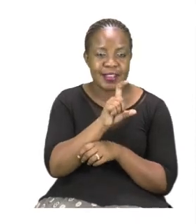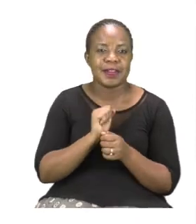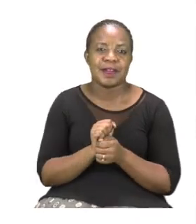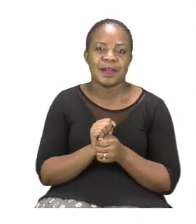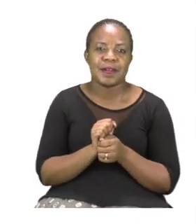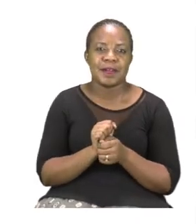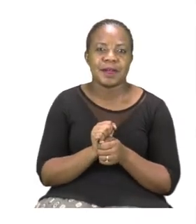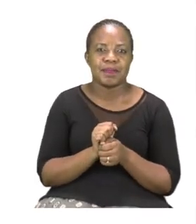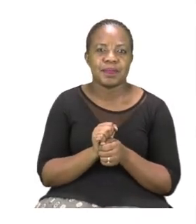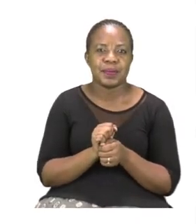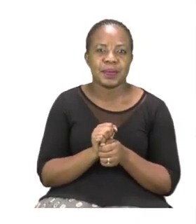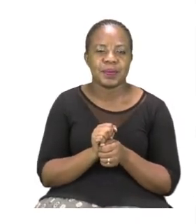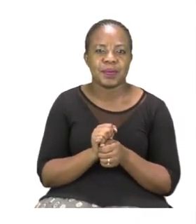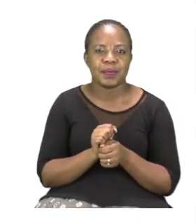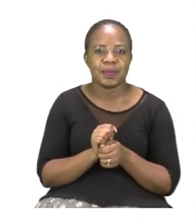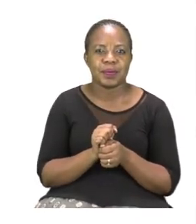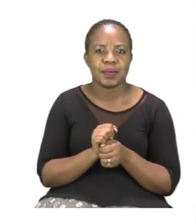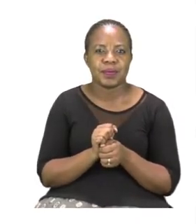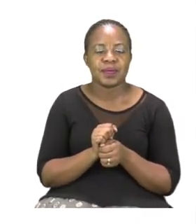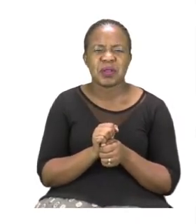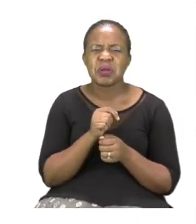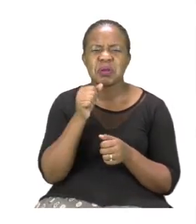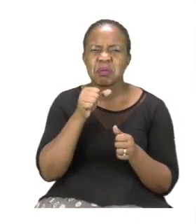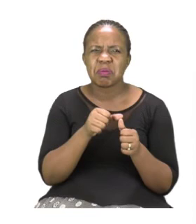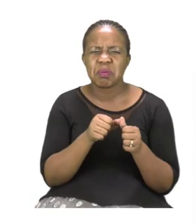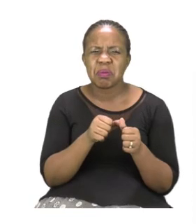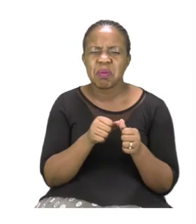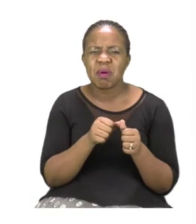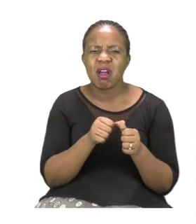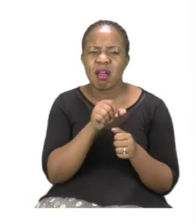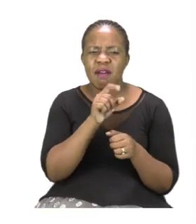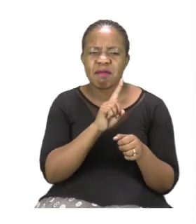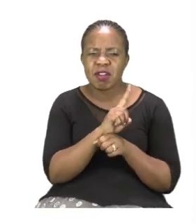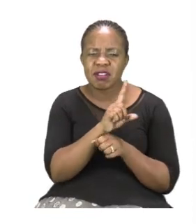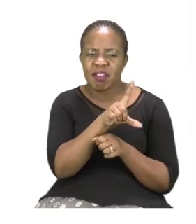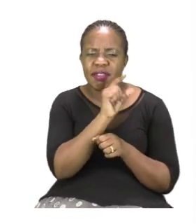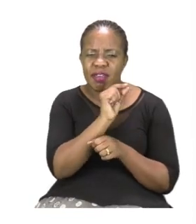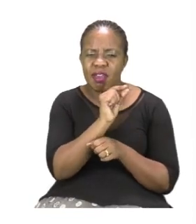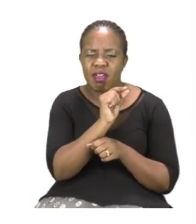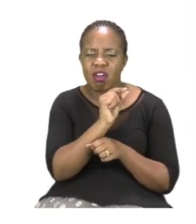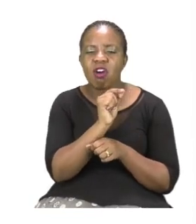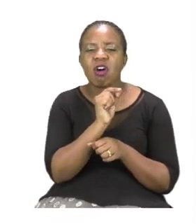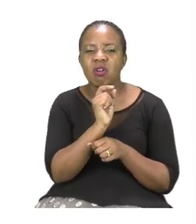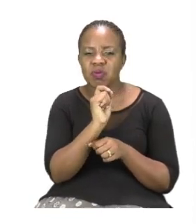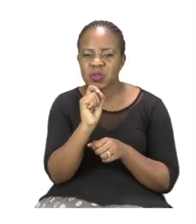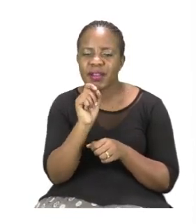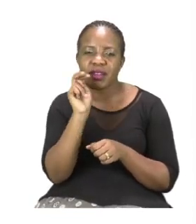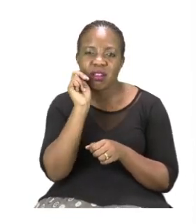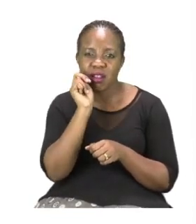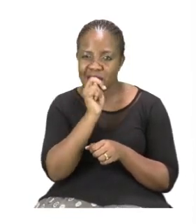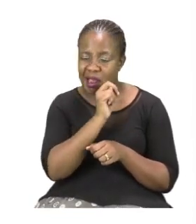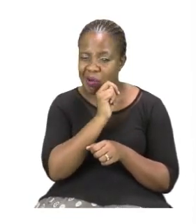article the is followed by a noun. And we have 2 nouns.